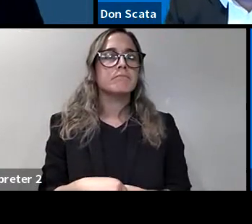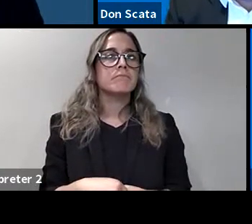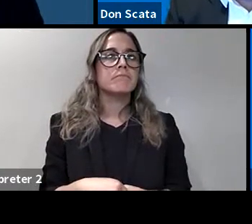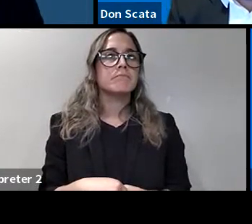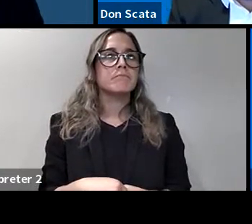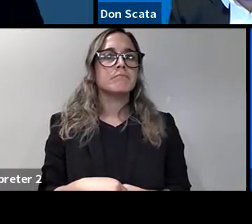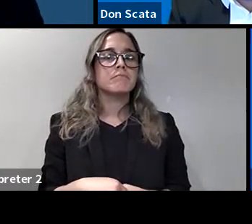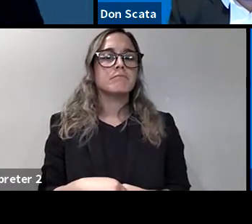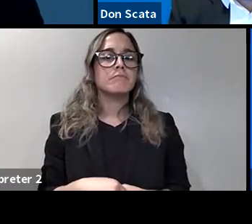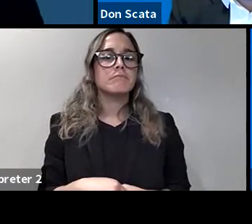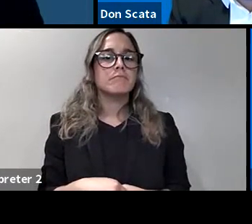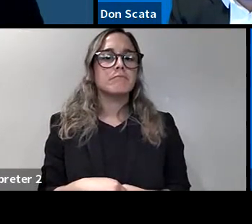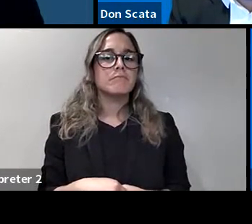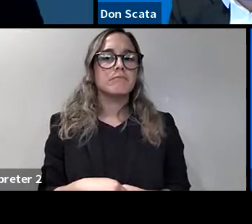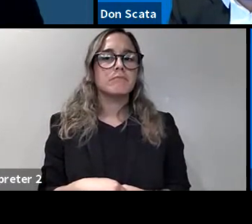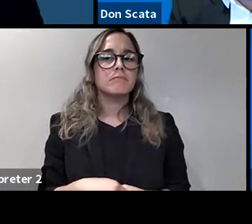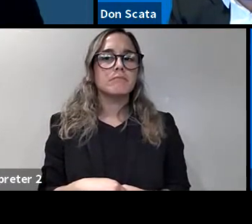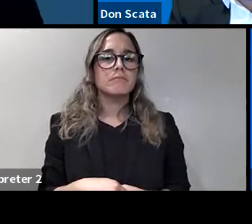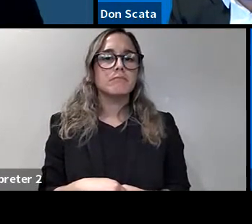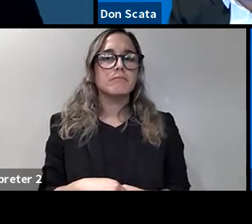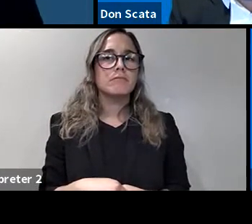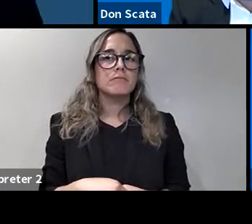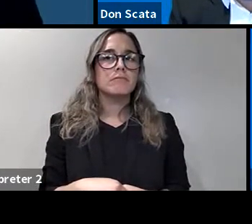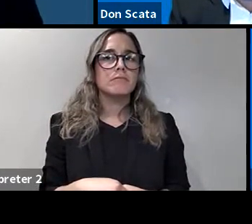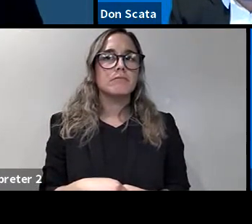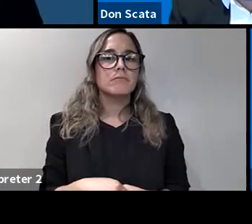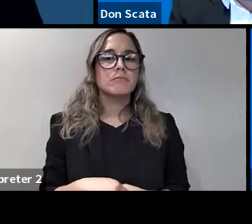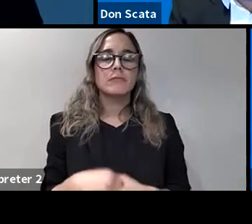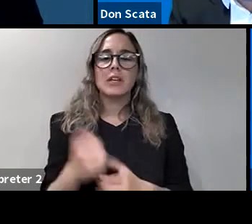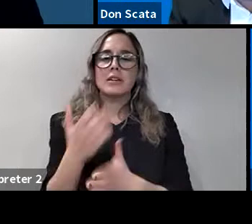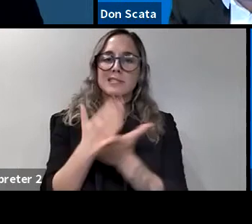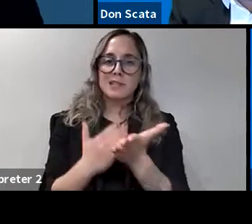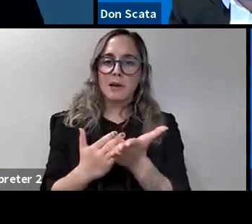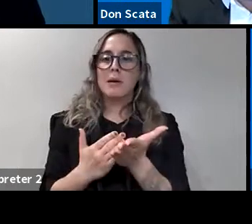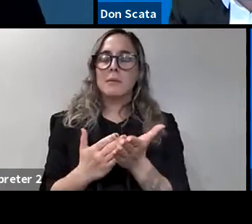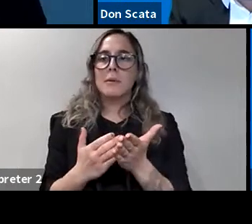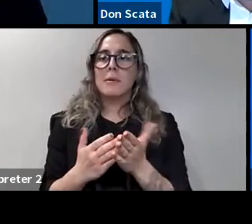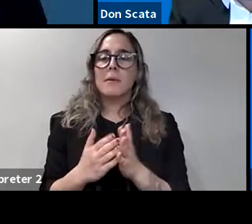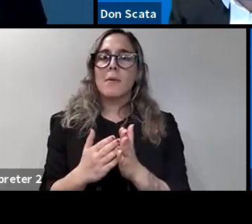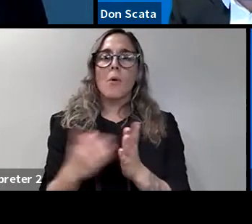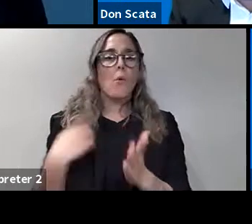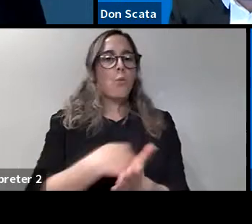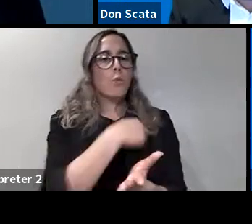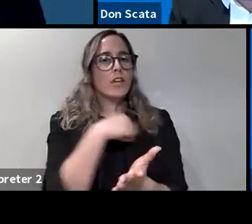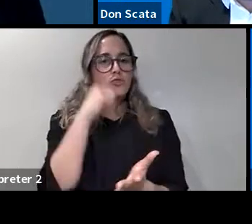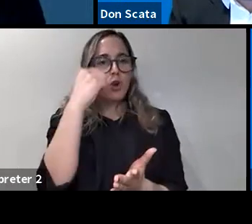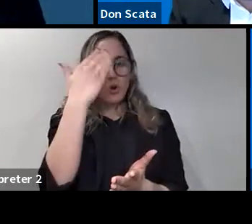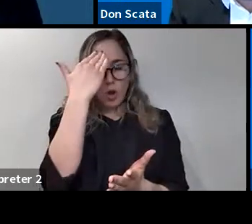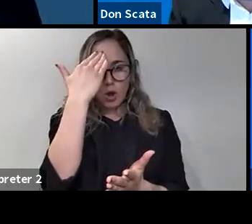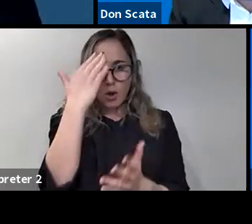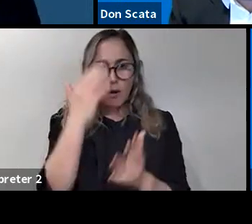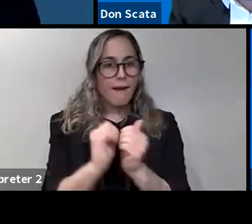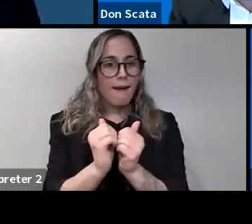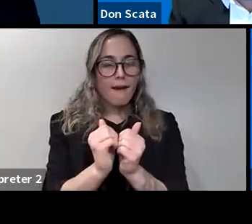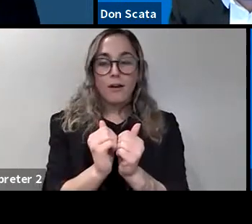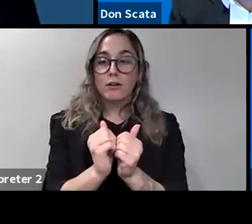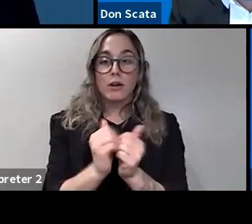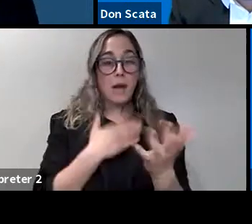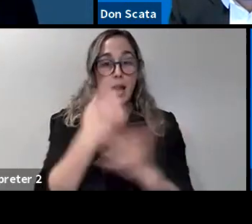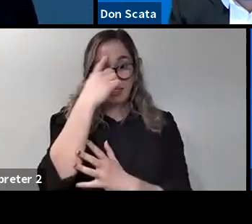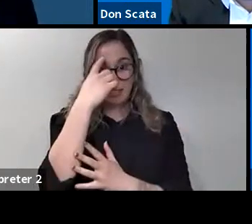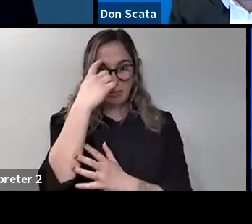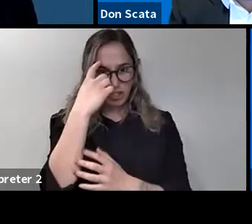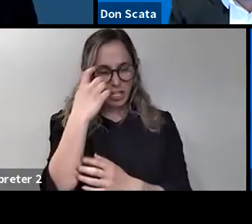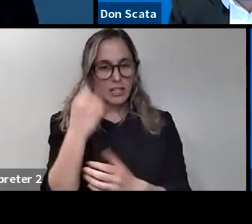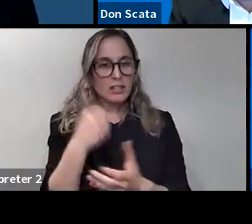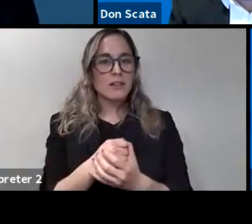Sure. We don't actually know the, you know, what happened there. My suspicion is